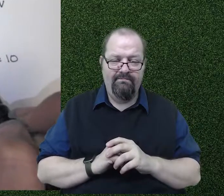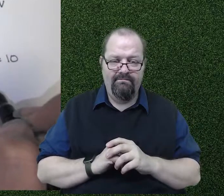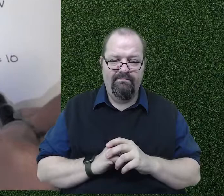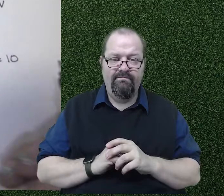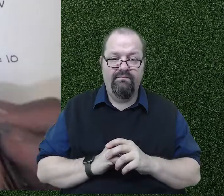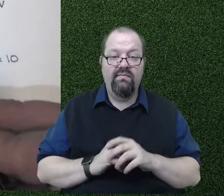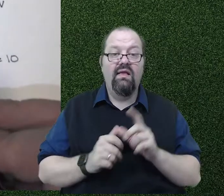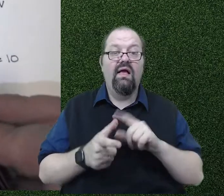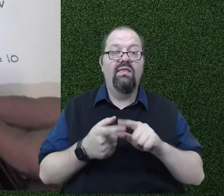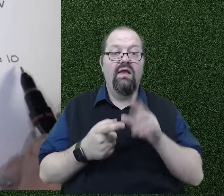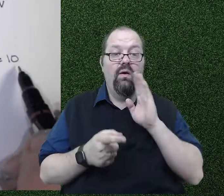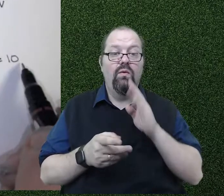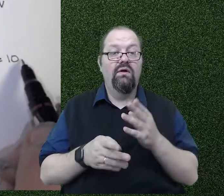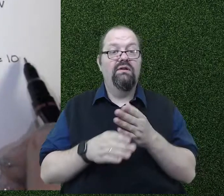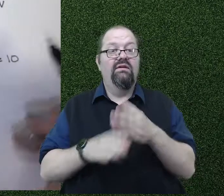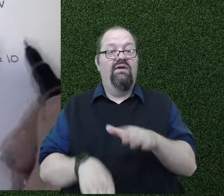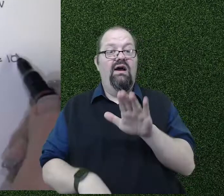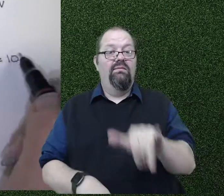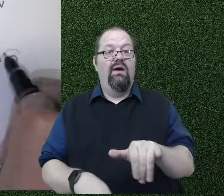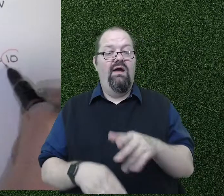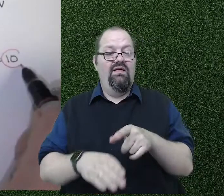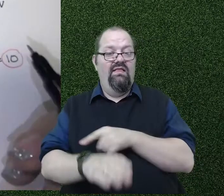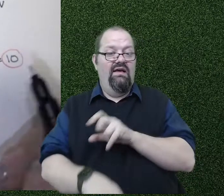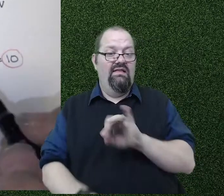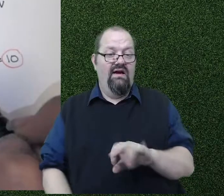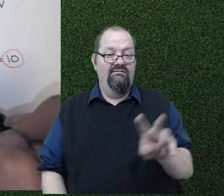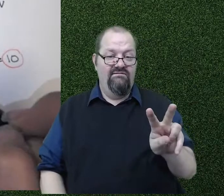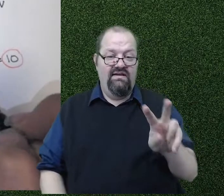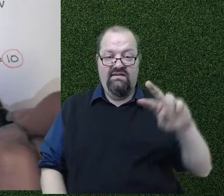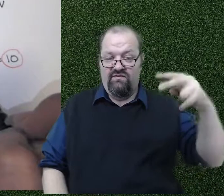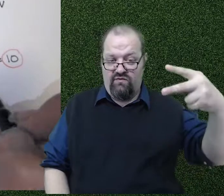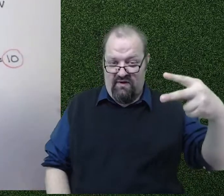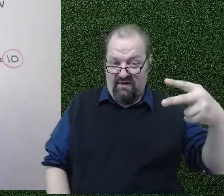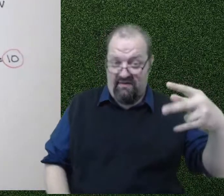And then we're dividing by the length of v squared, which is 10.